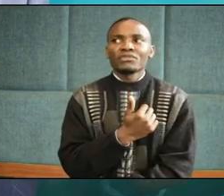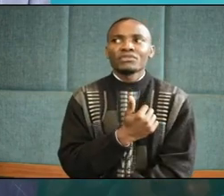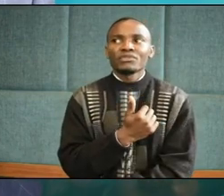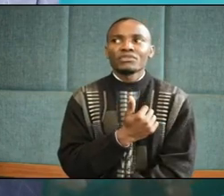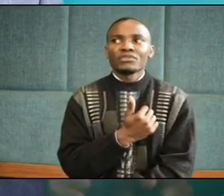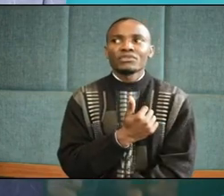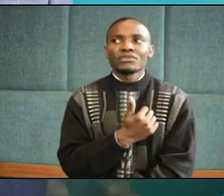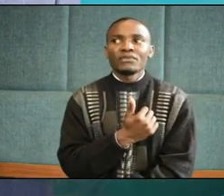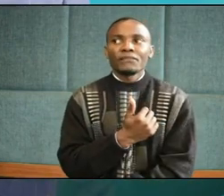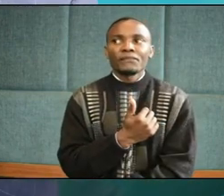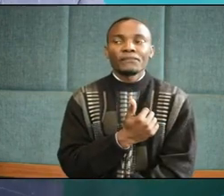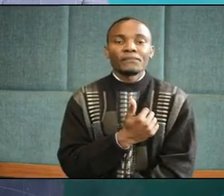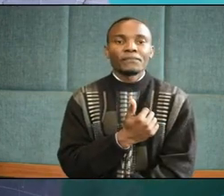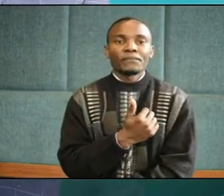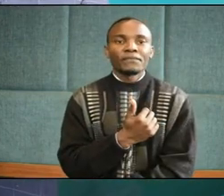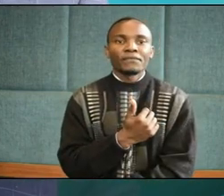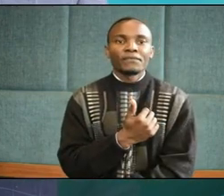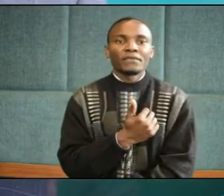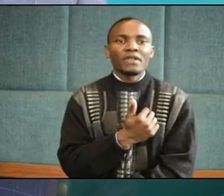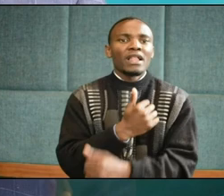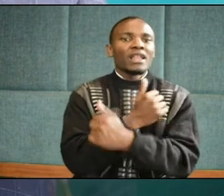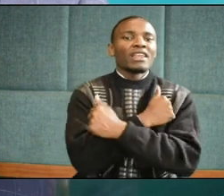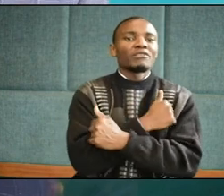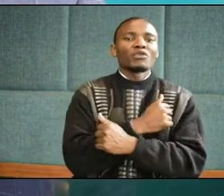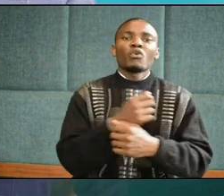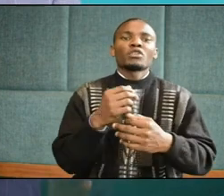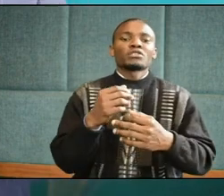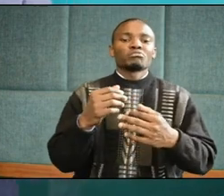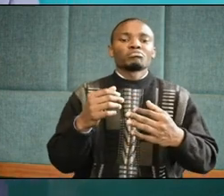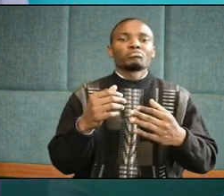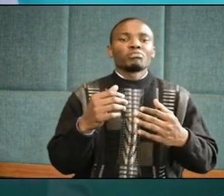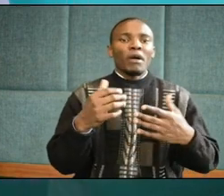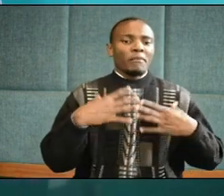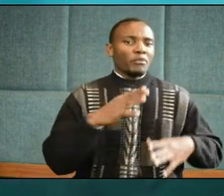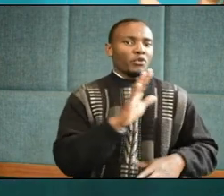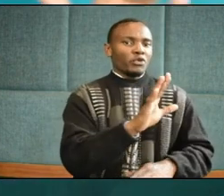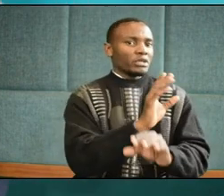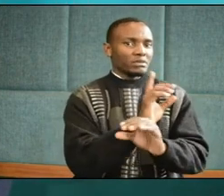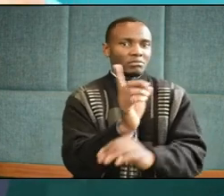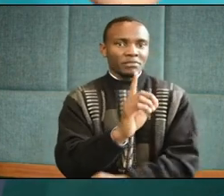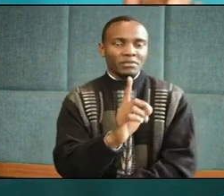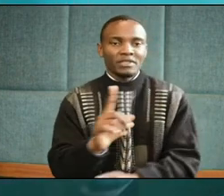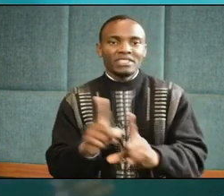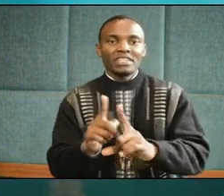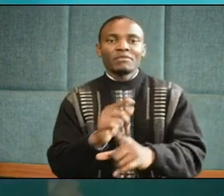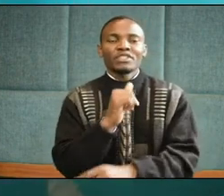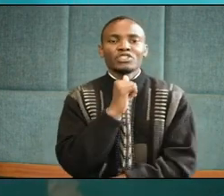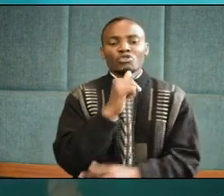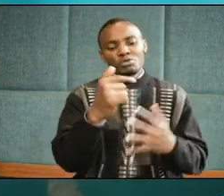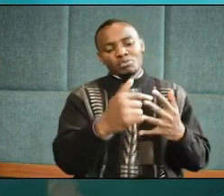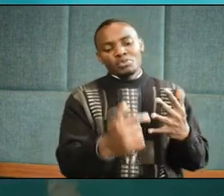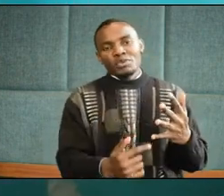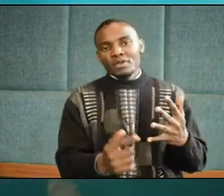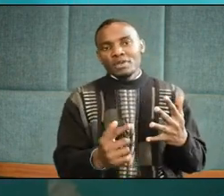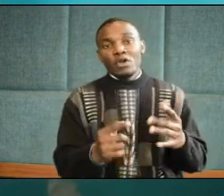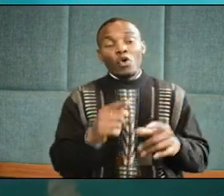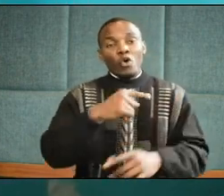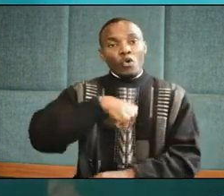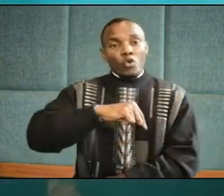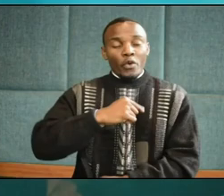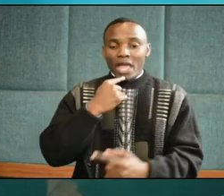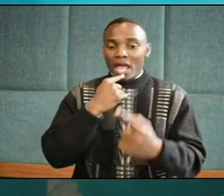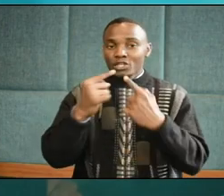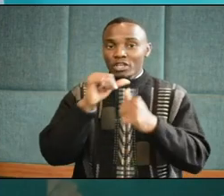my people and all that. No, it is not even of all those. We are